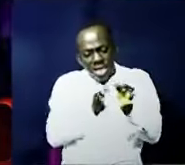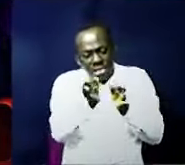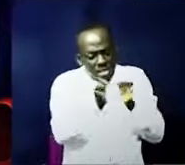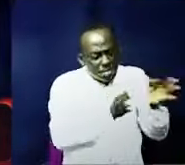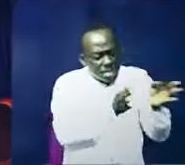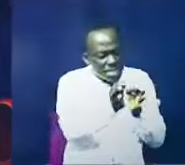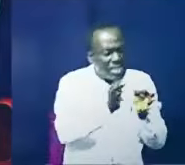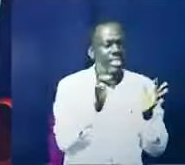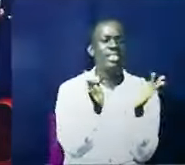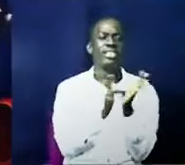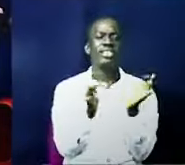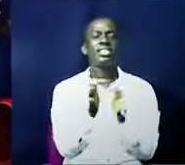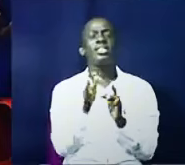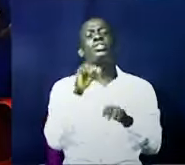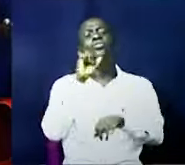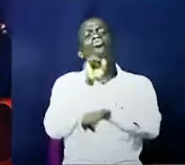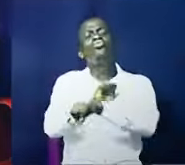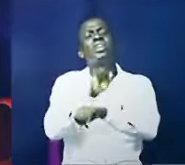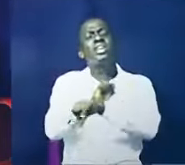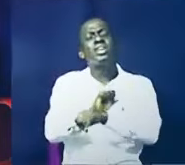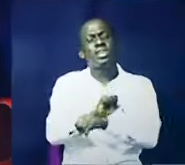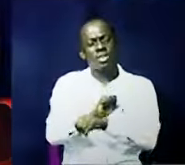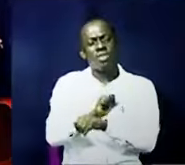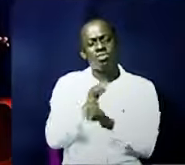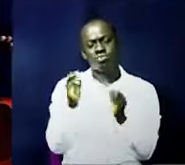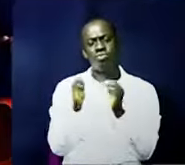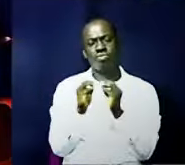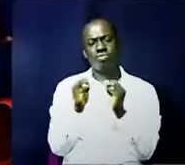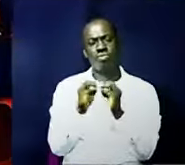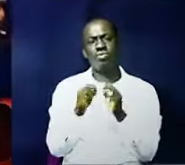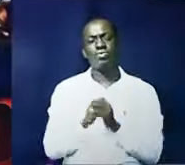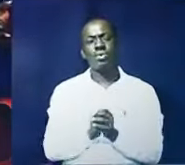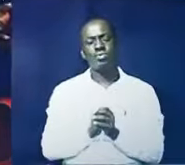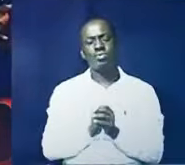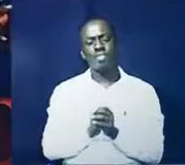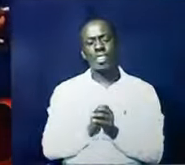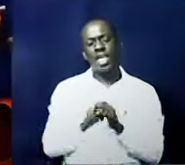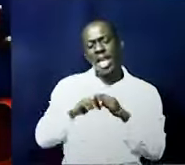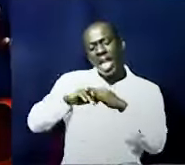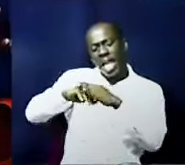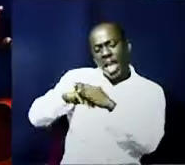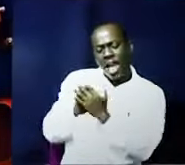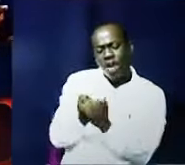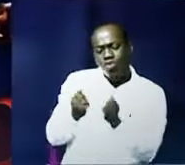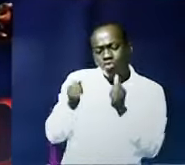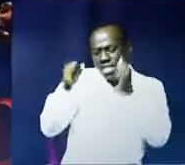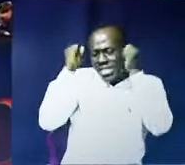picture of the seriousness and the urgency with which he attacked,